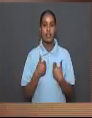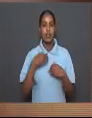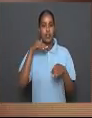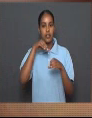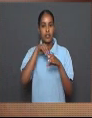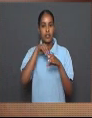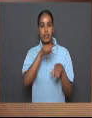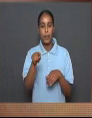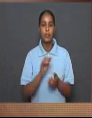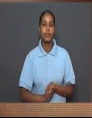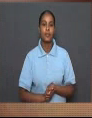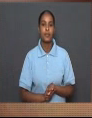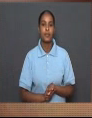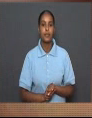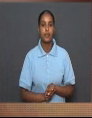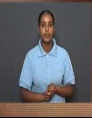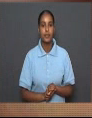in them.